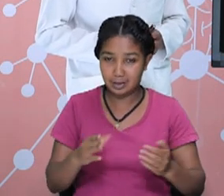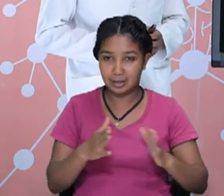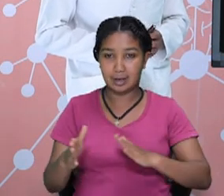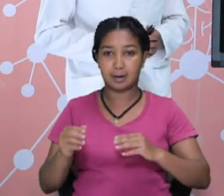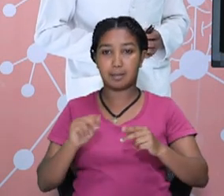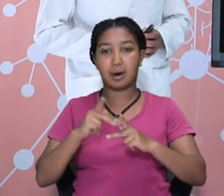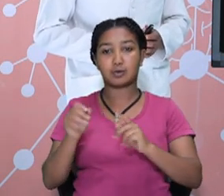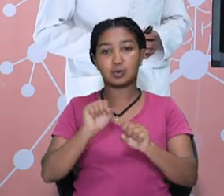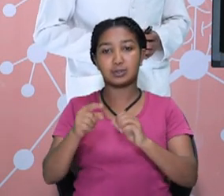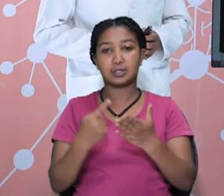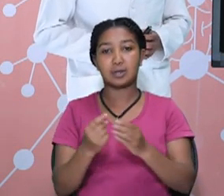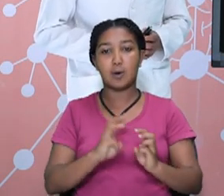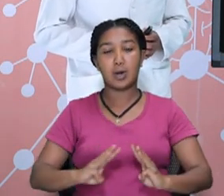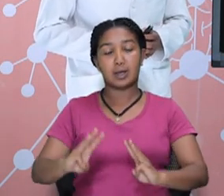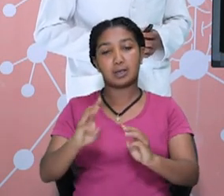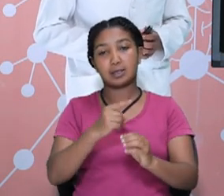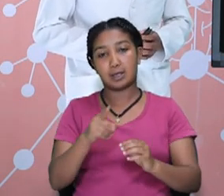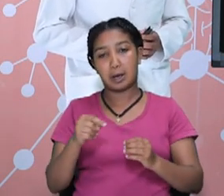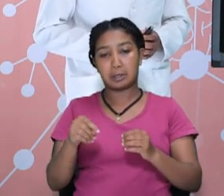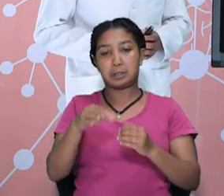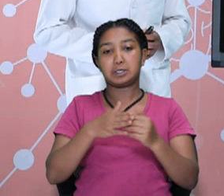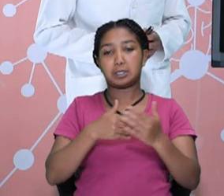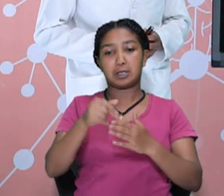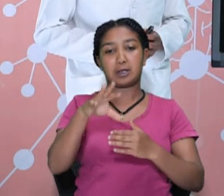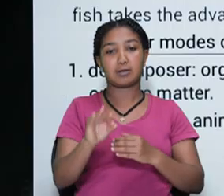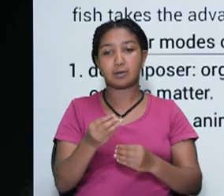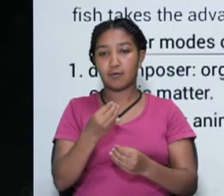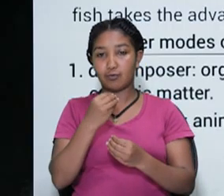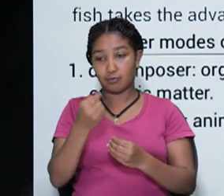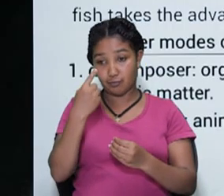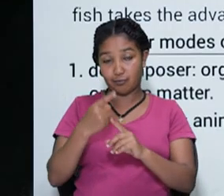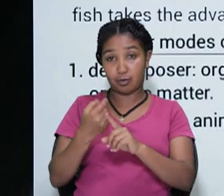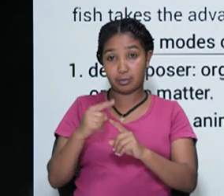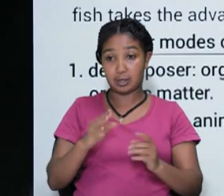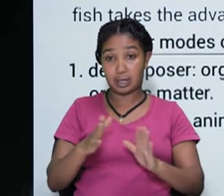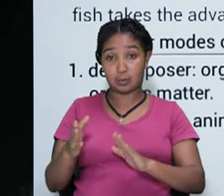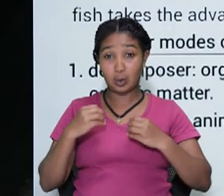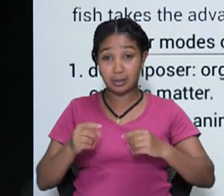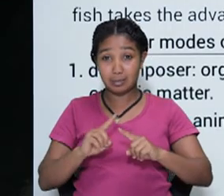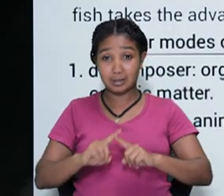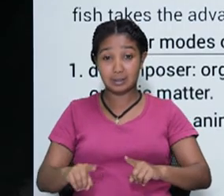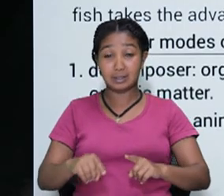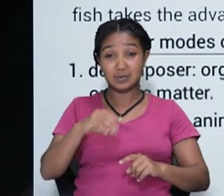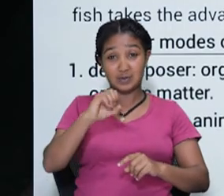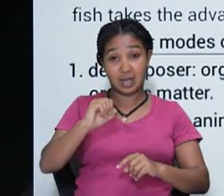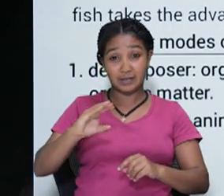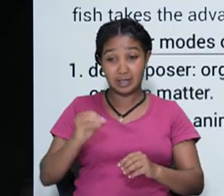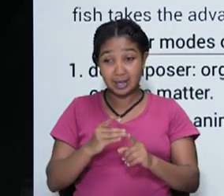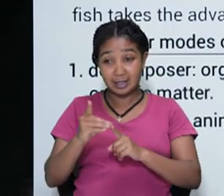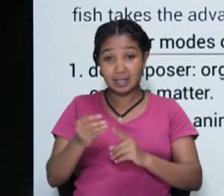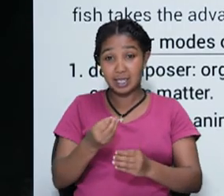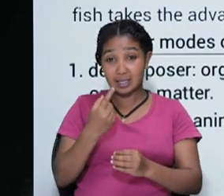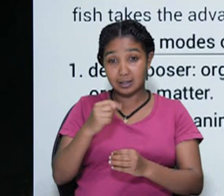parts. So this way they can easily get the food from the dead organism. But scavengers are